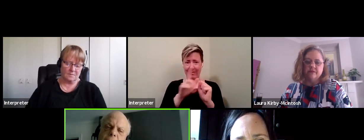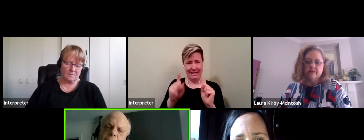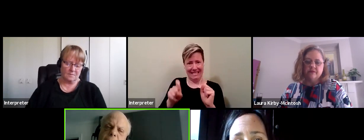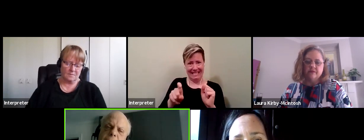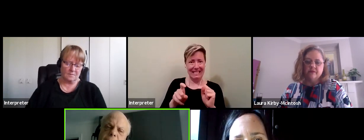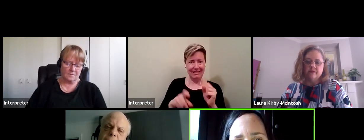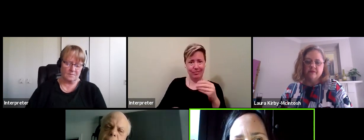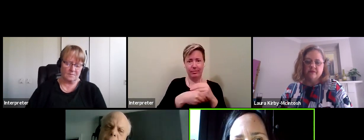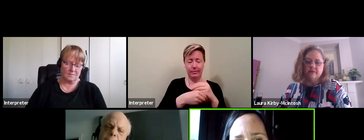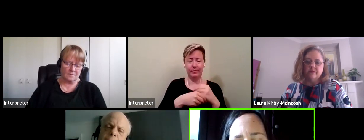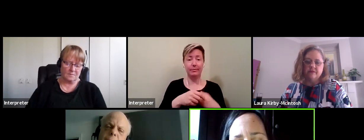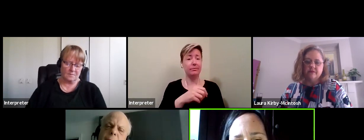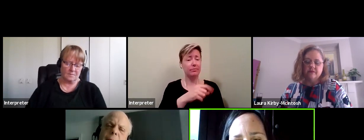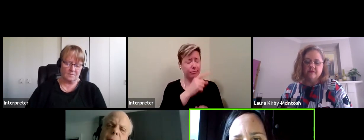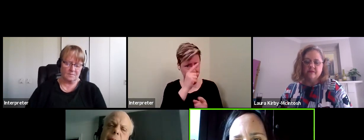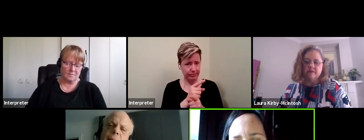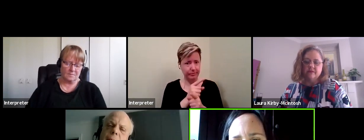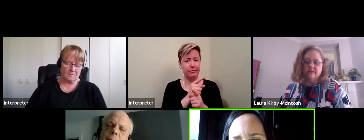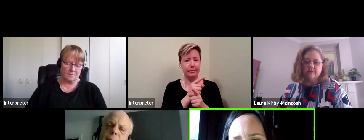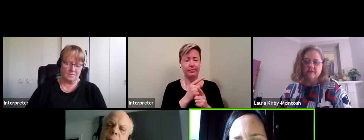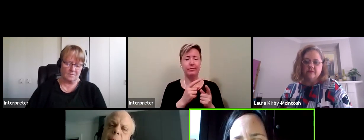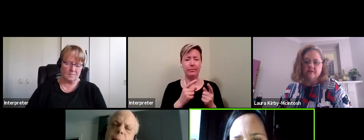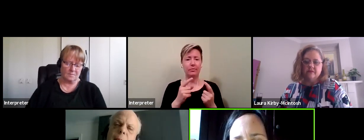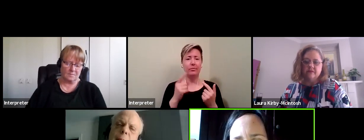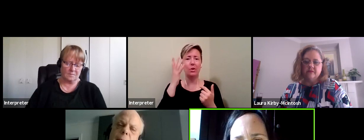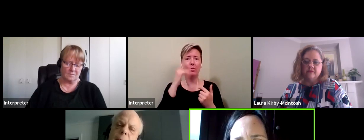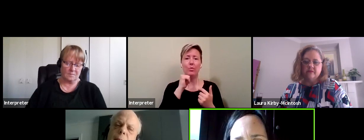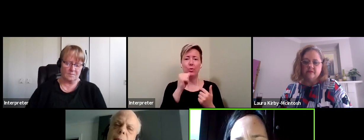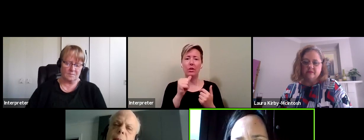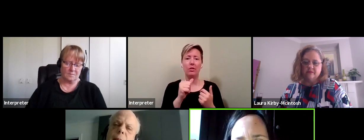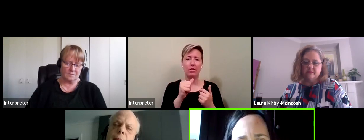situation. Precisely. So, you know, why not take a paratransit